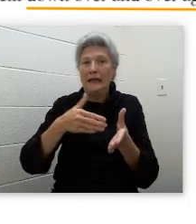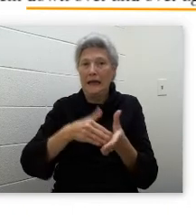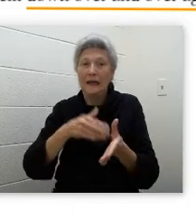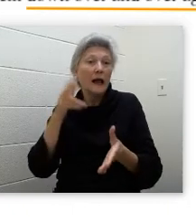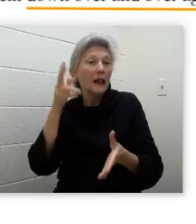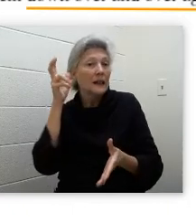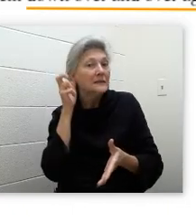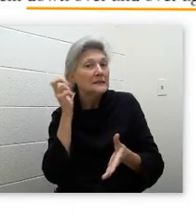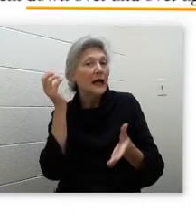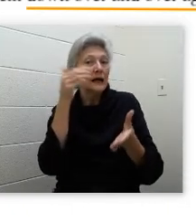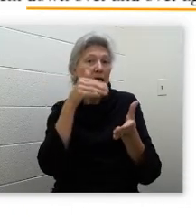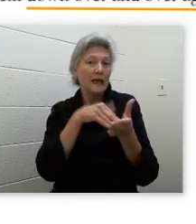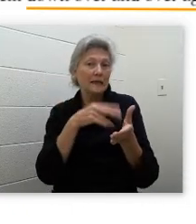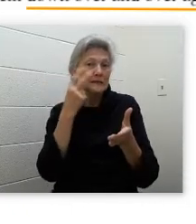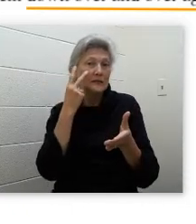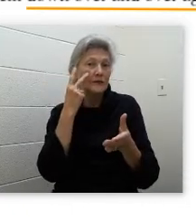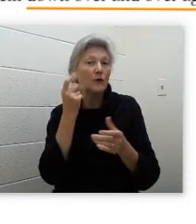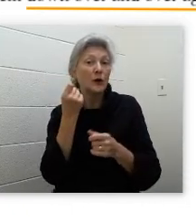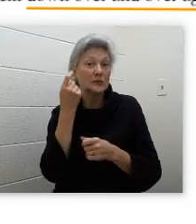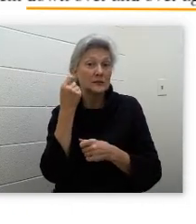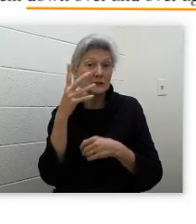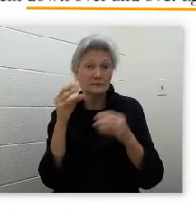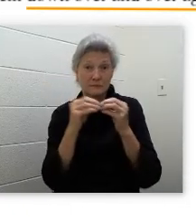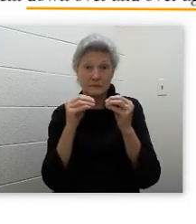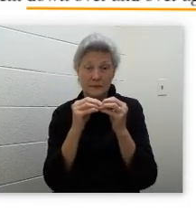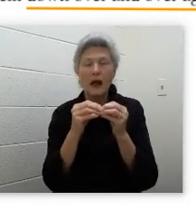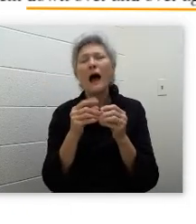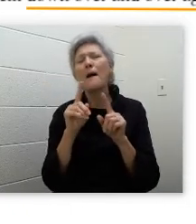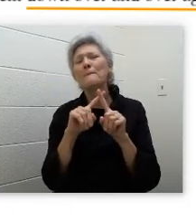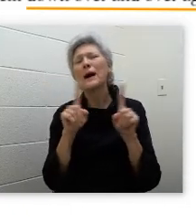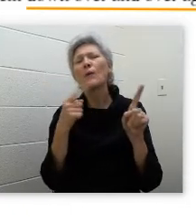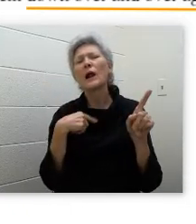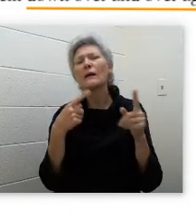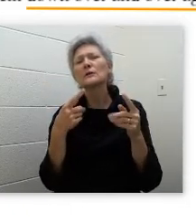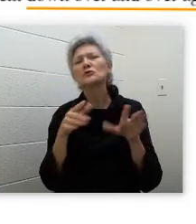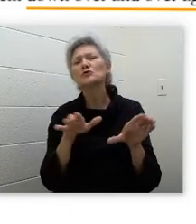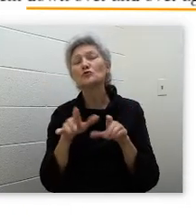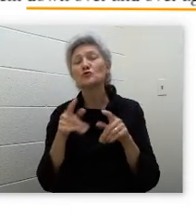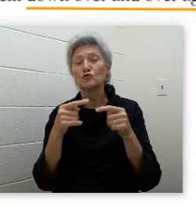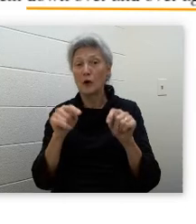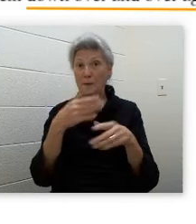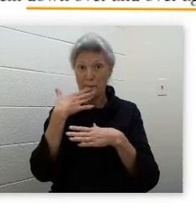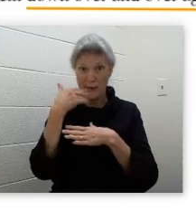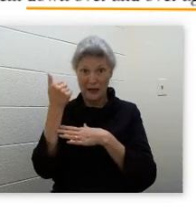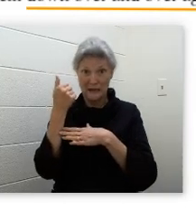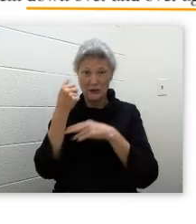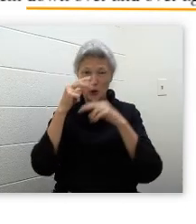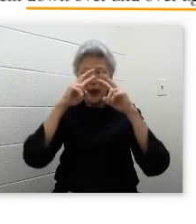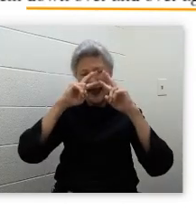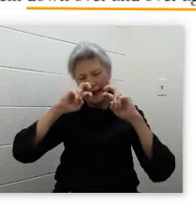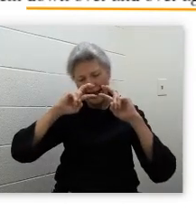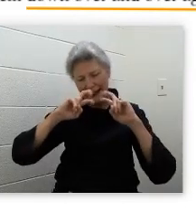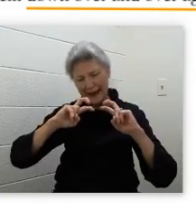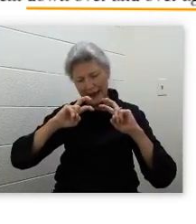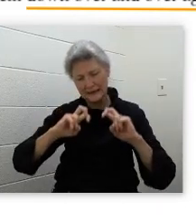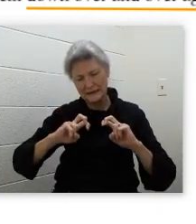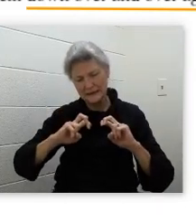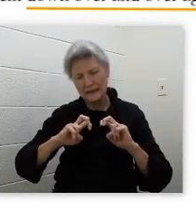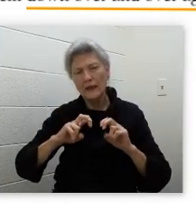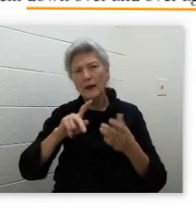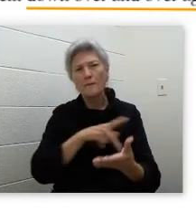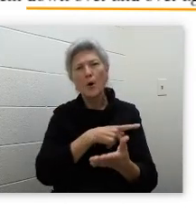understand it a bit more. However, what I'm going to do is I'm going to try my best to analyze this poem to the best of my